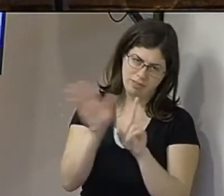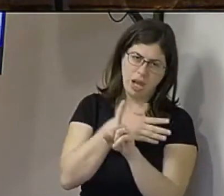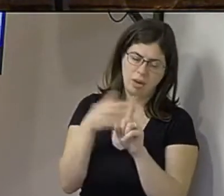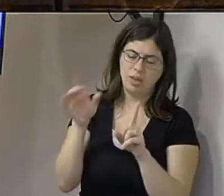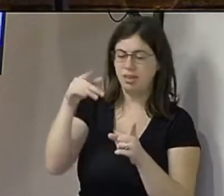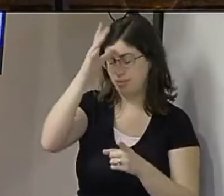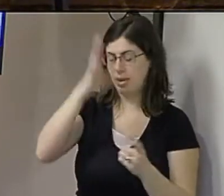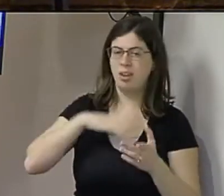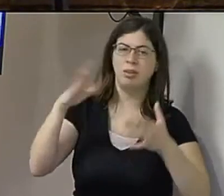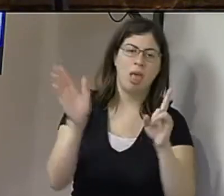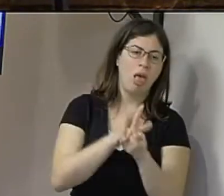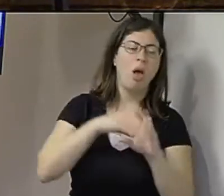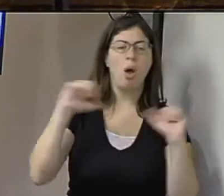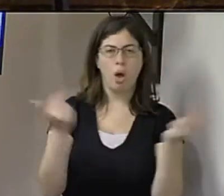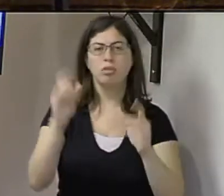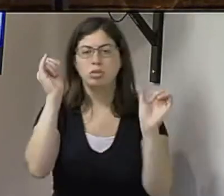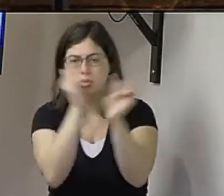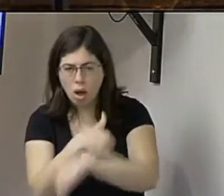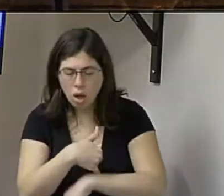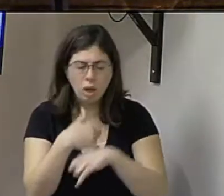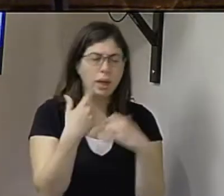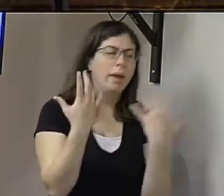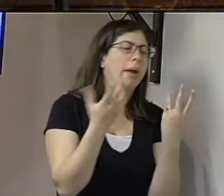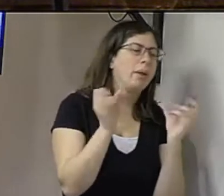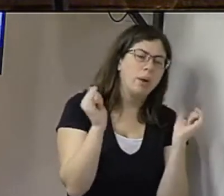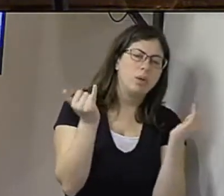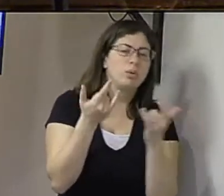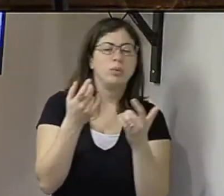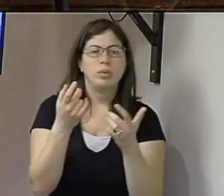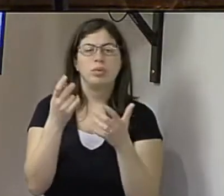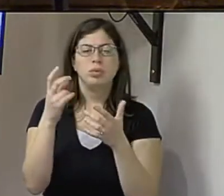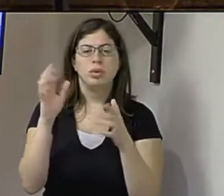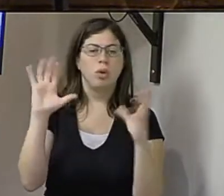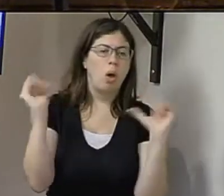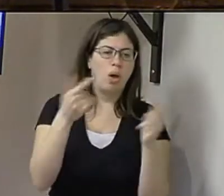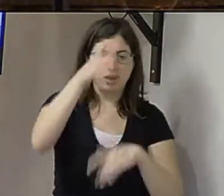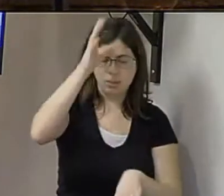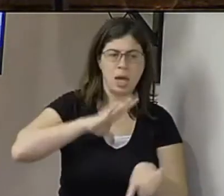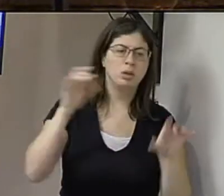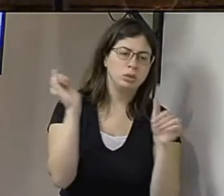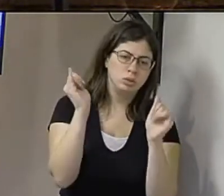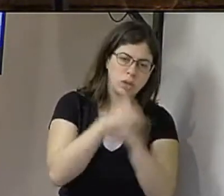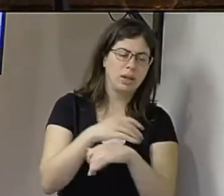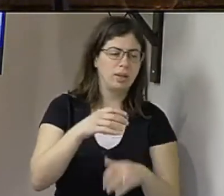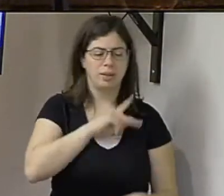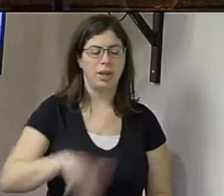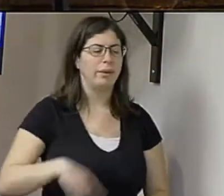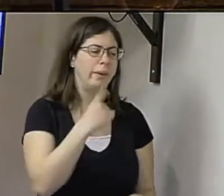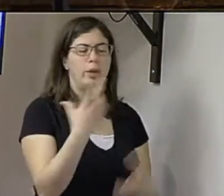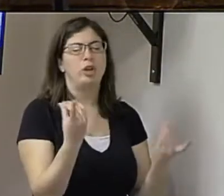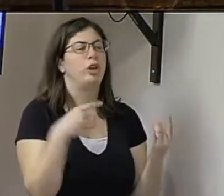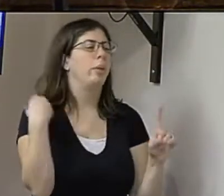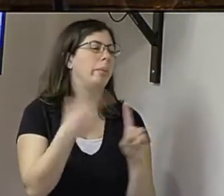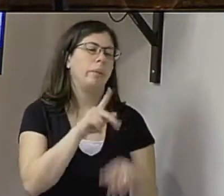the top, right? Remember, everybody's drunk. Anybody that you're reading about in this story that's talking, drunk. So all these drunk guys are together, and the king says, what am I going to do with my queen?